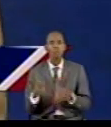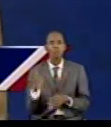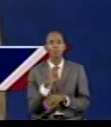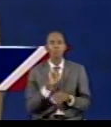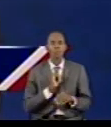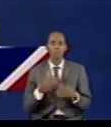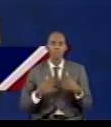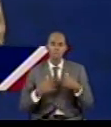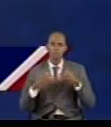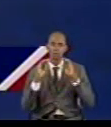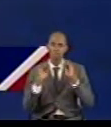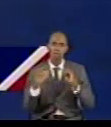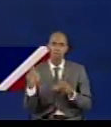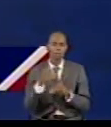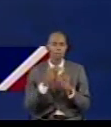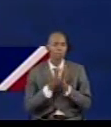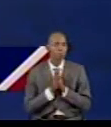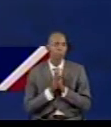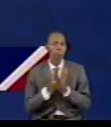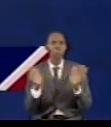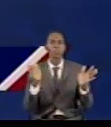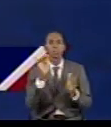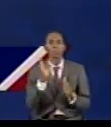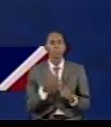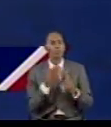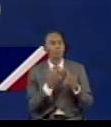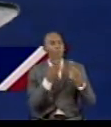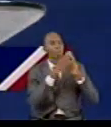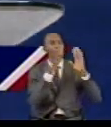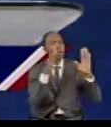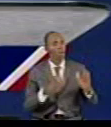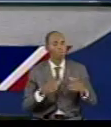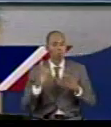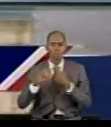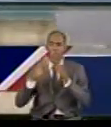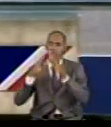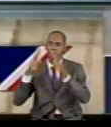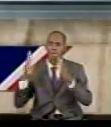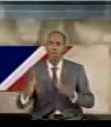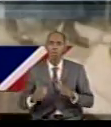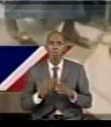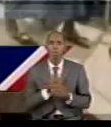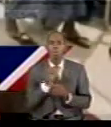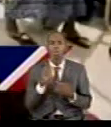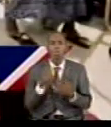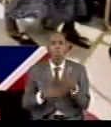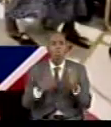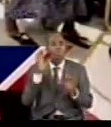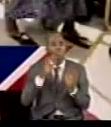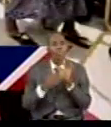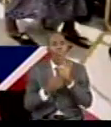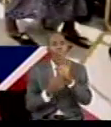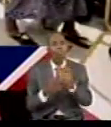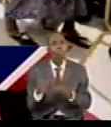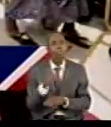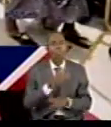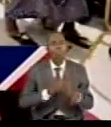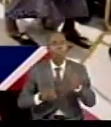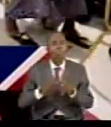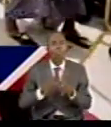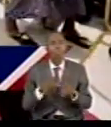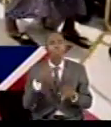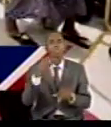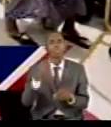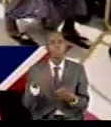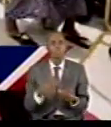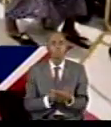you publicly and from house to house. What did he show them? The gospel. What's the gospel?